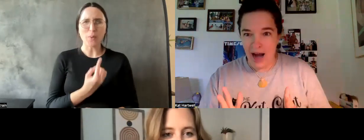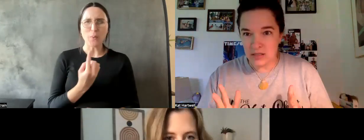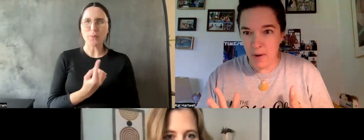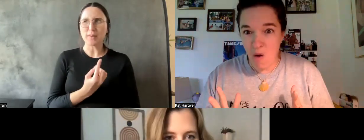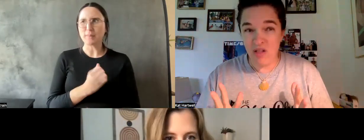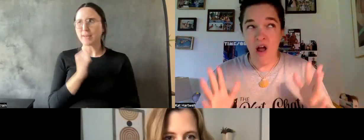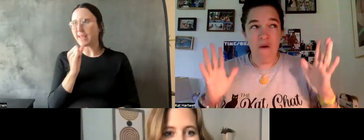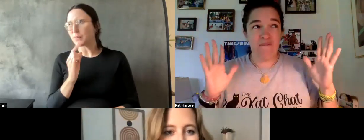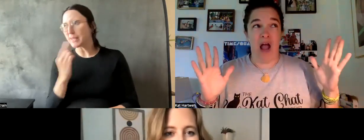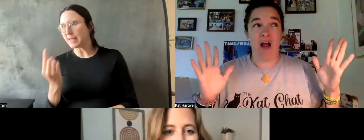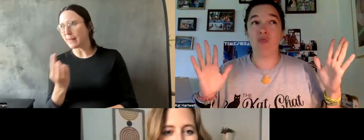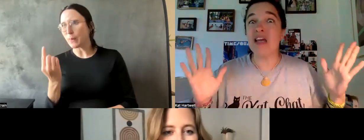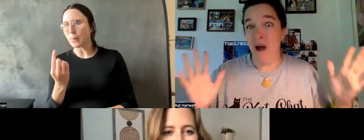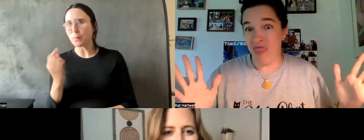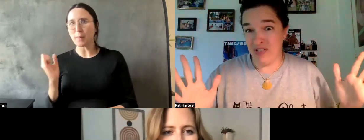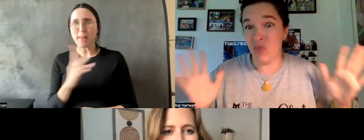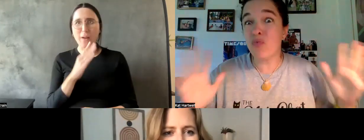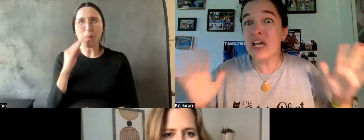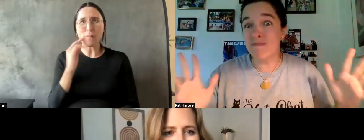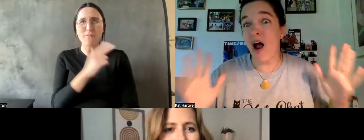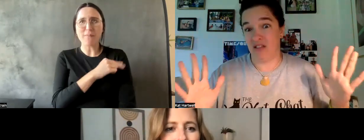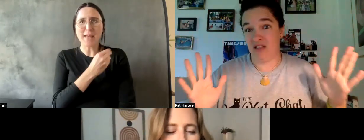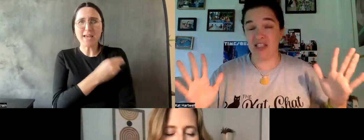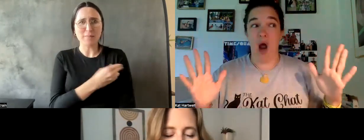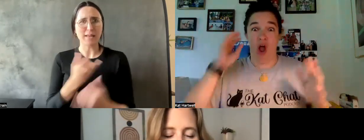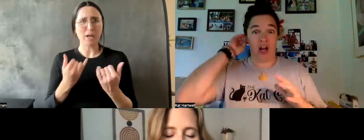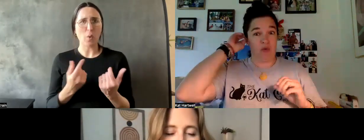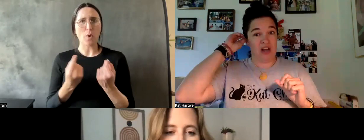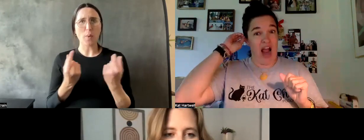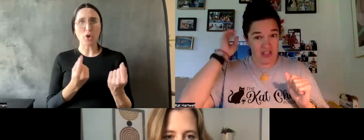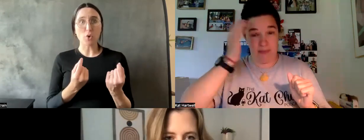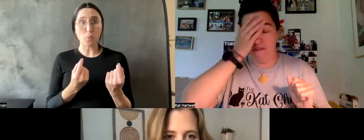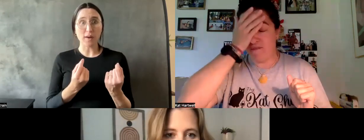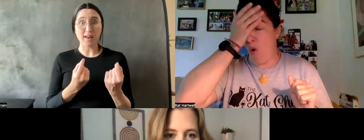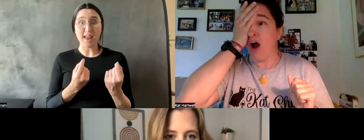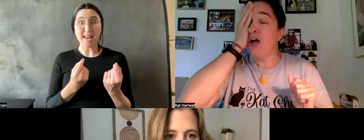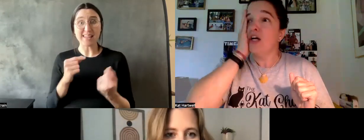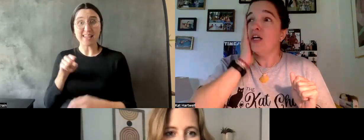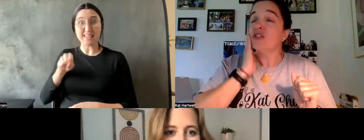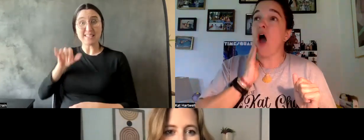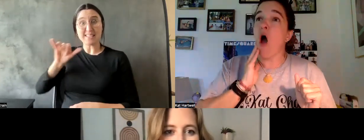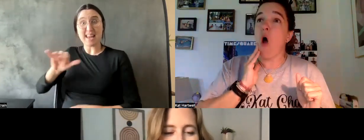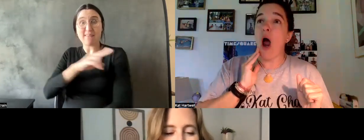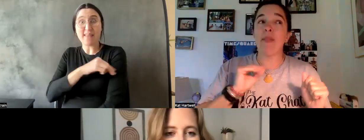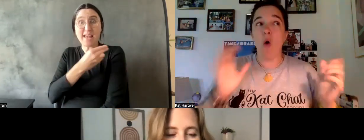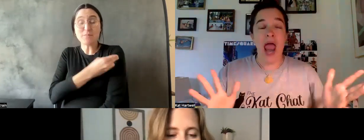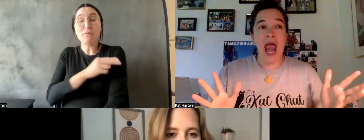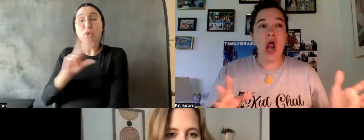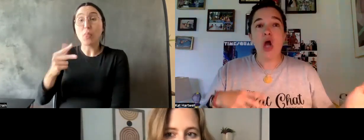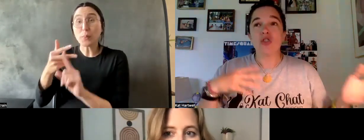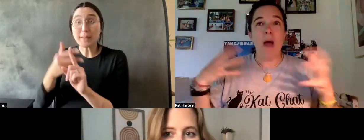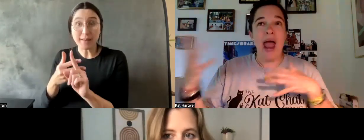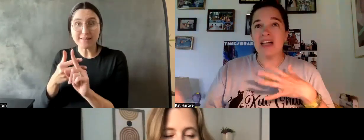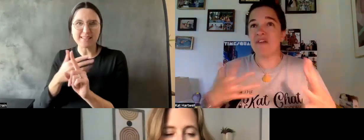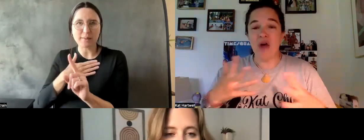from the hospital for like 3 months. 3 months. That's how long we went to the hospital for. So I'm like,